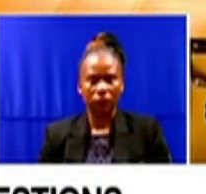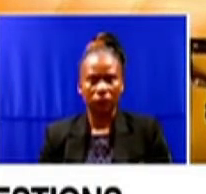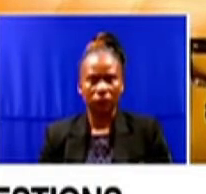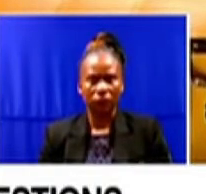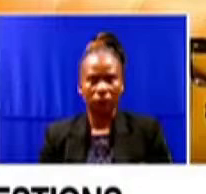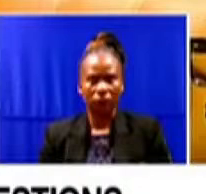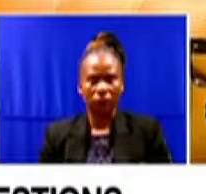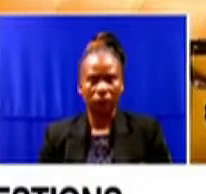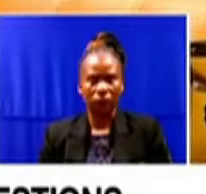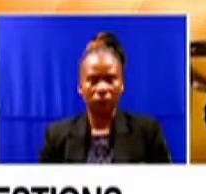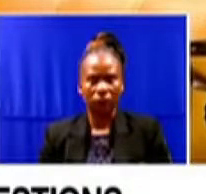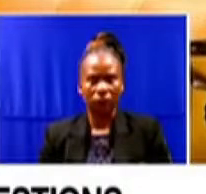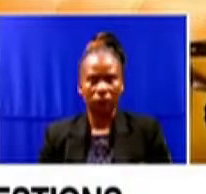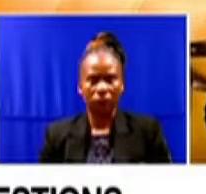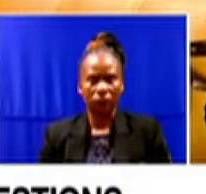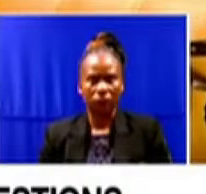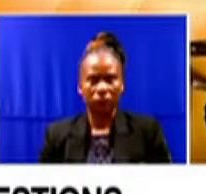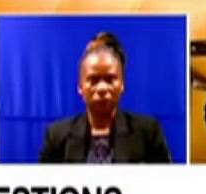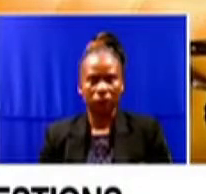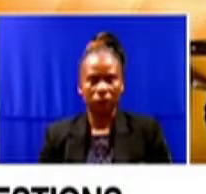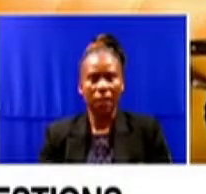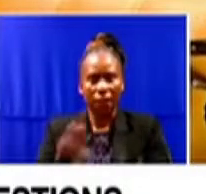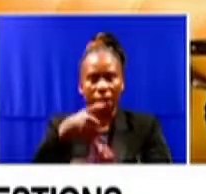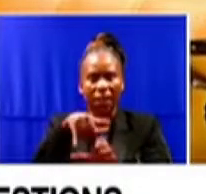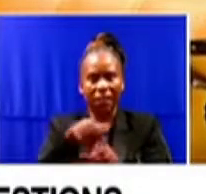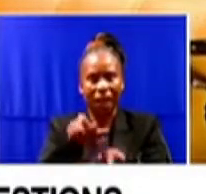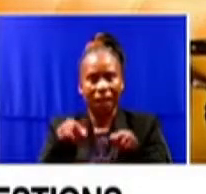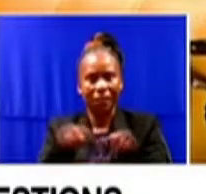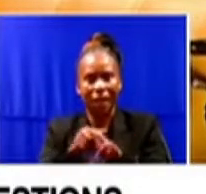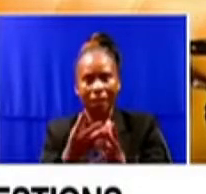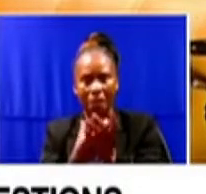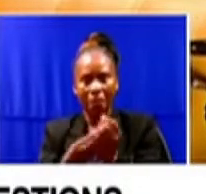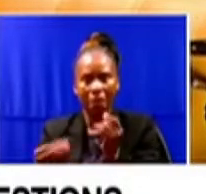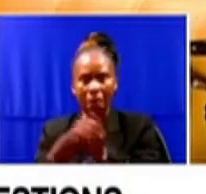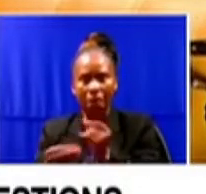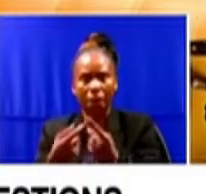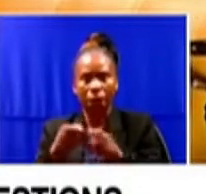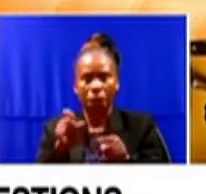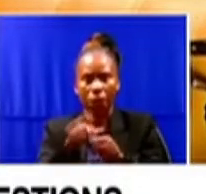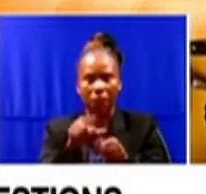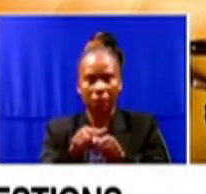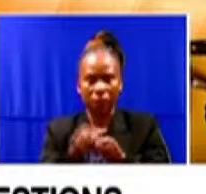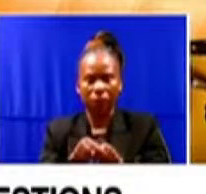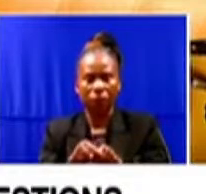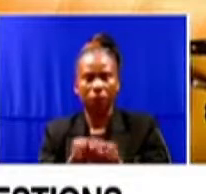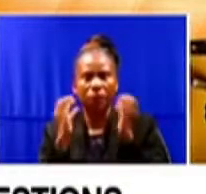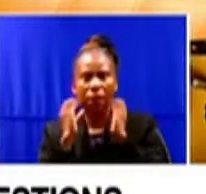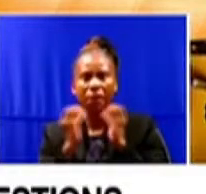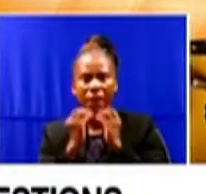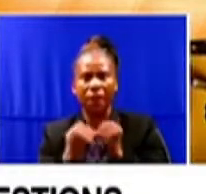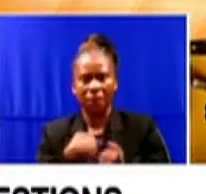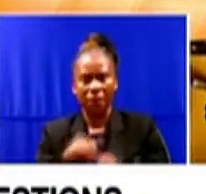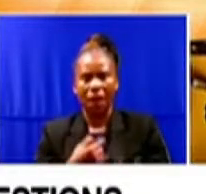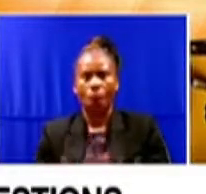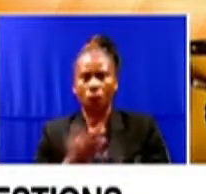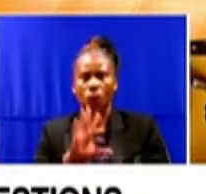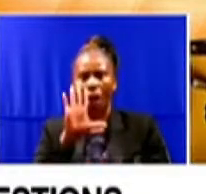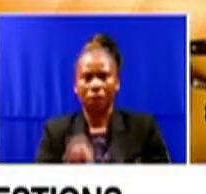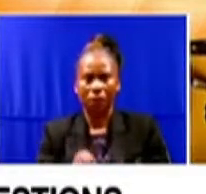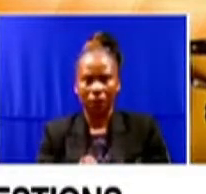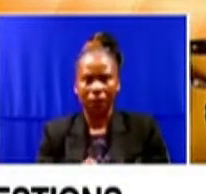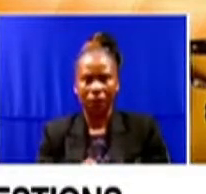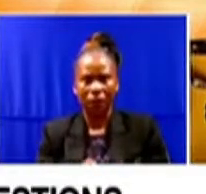Total, they're already withdrawing from that aspect. So what I want to ask here is that where is the African standby